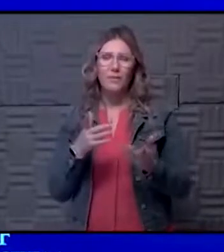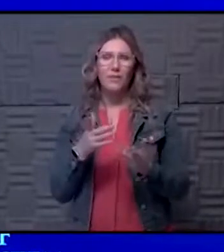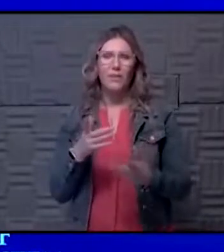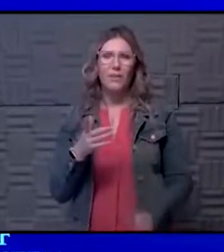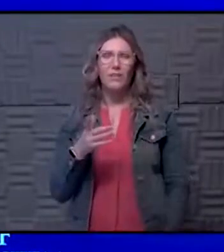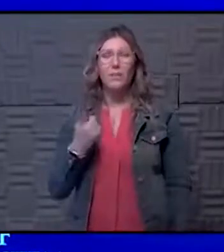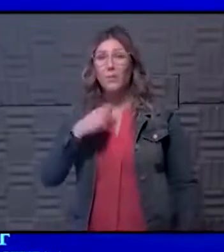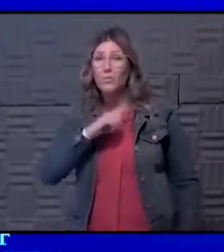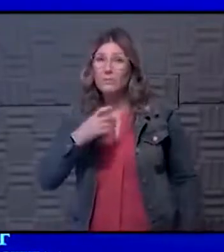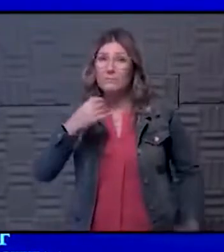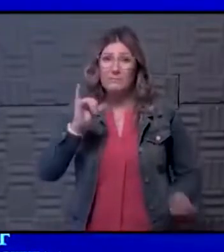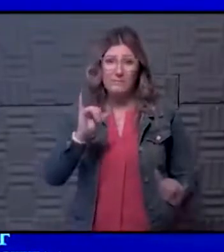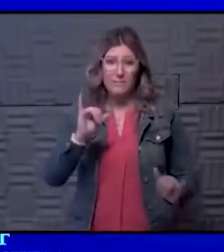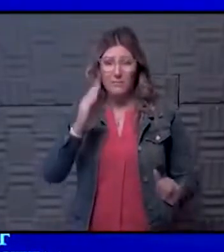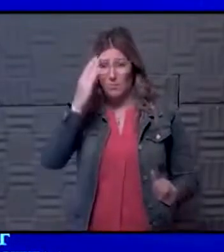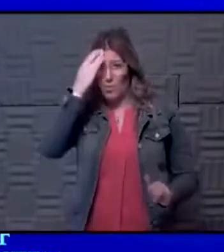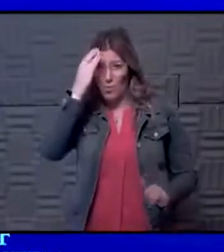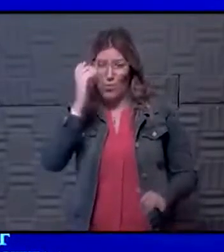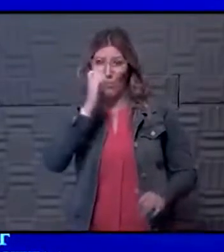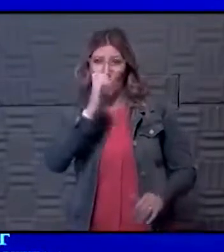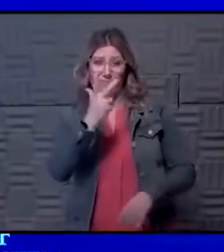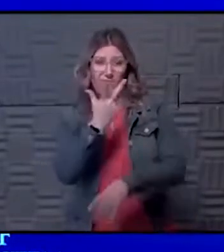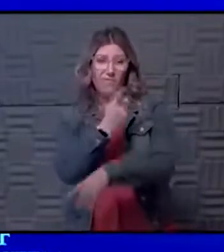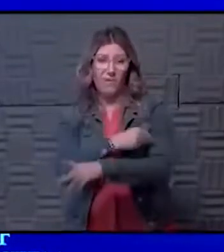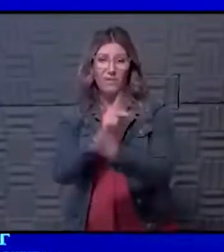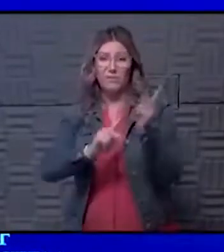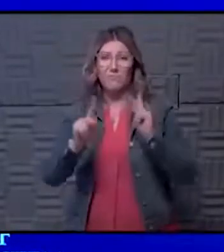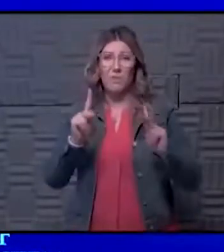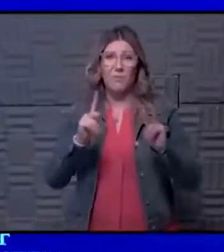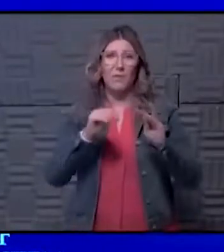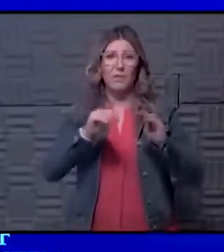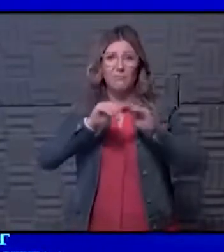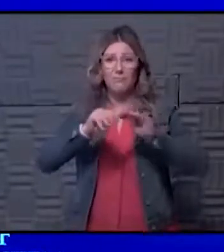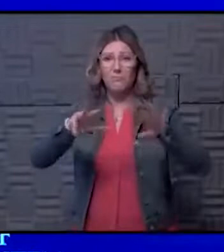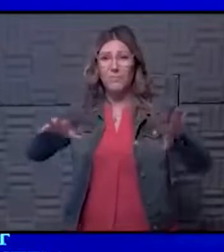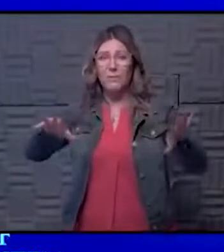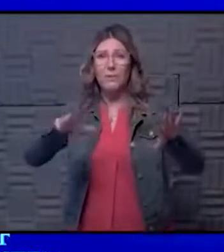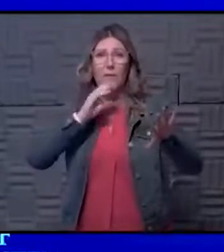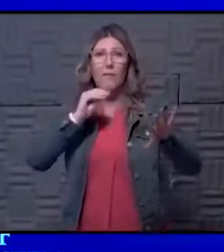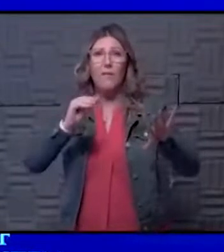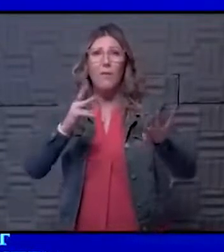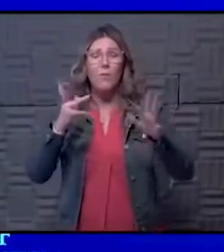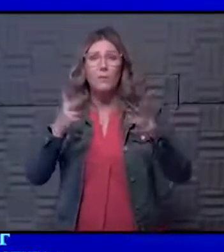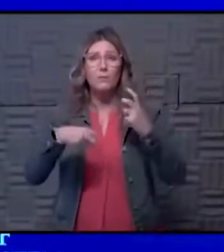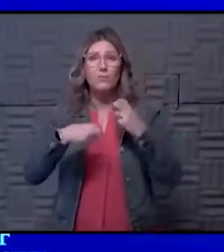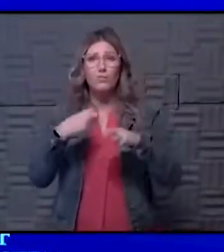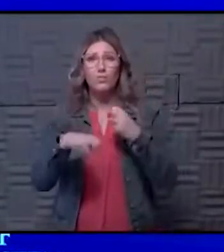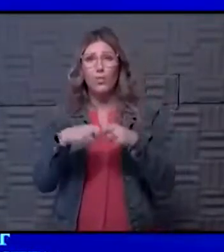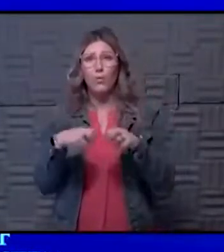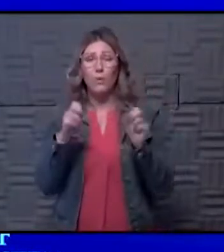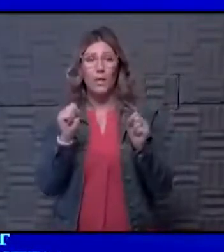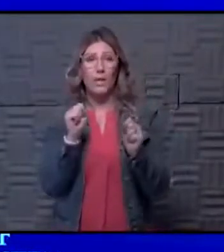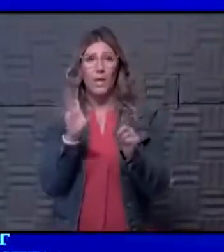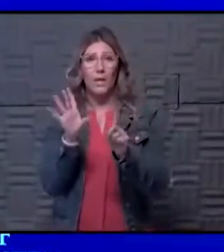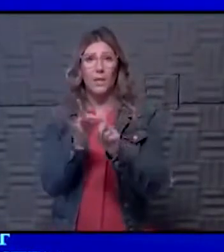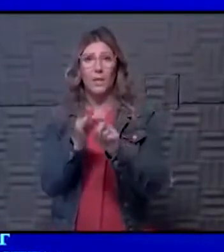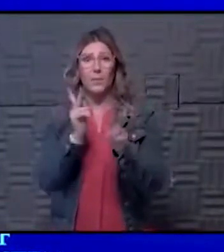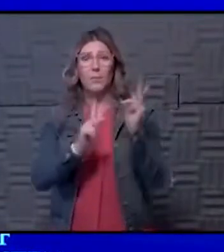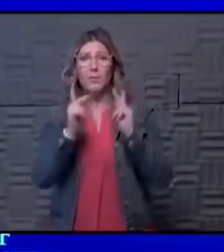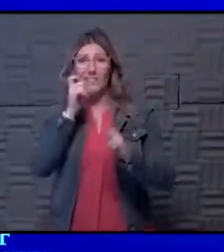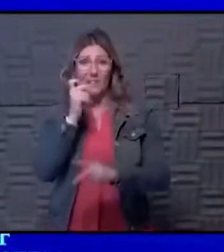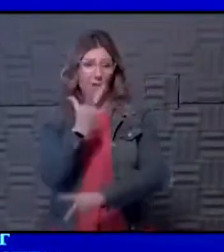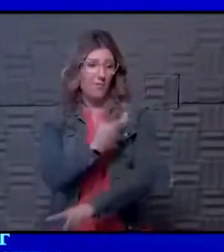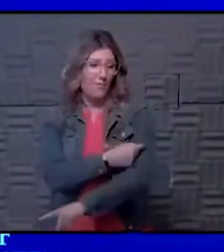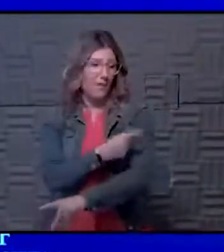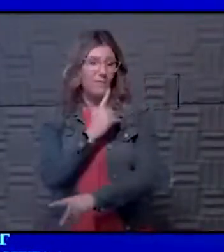know in an unvaccinated population they can still spread the virus, and the problem with spreading the virus is not only can you infect people who have not been vaccinated and they